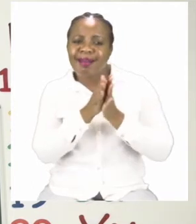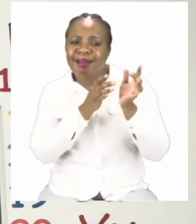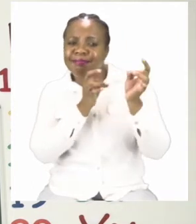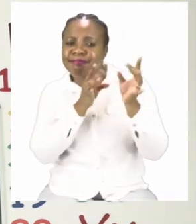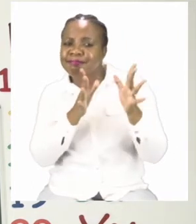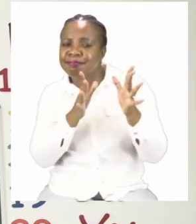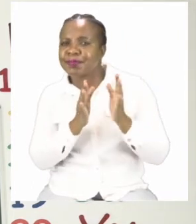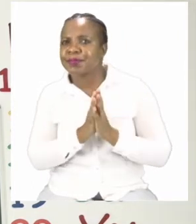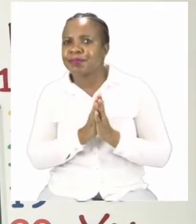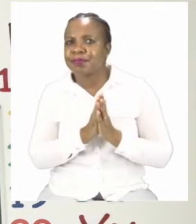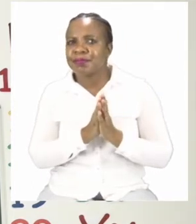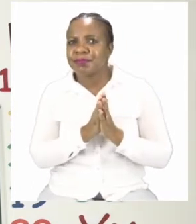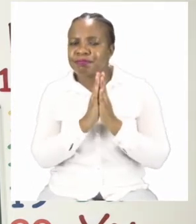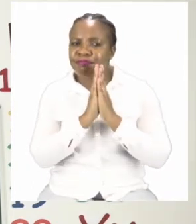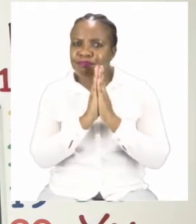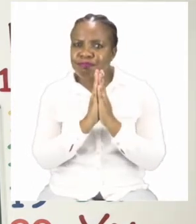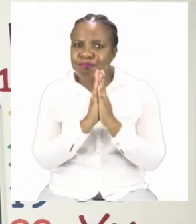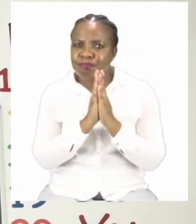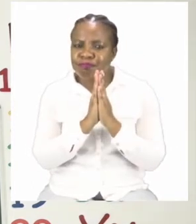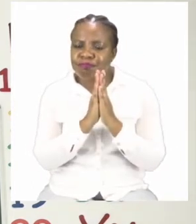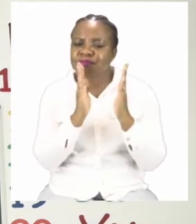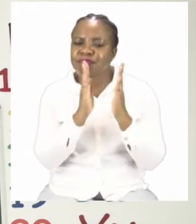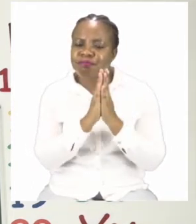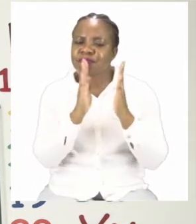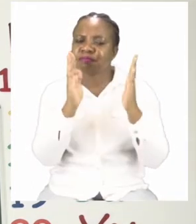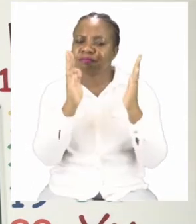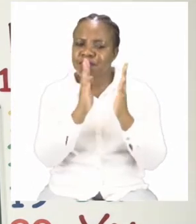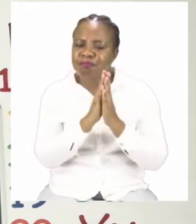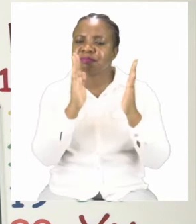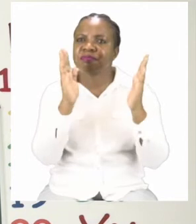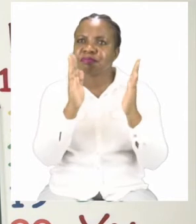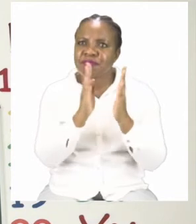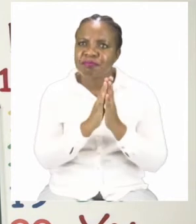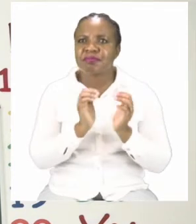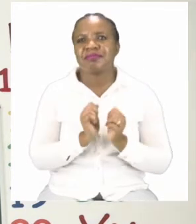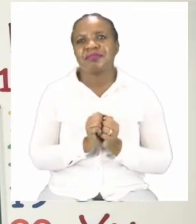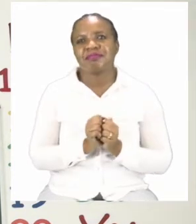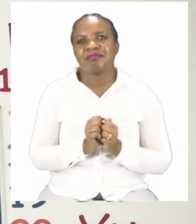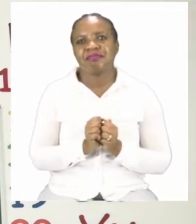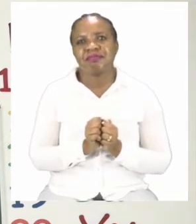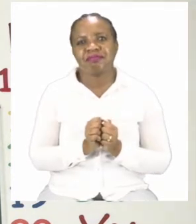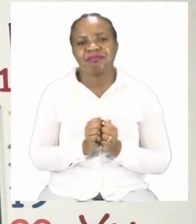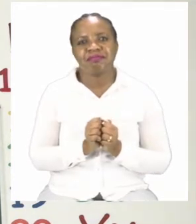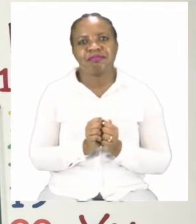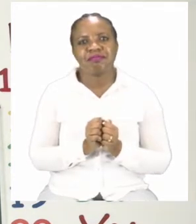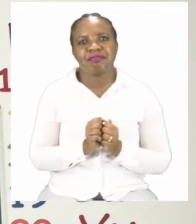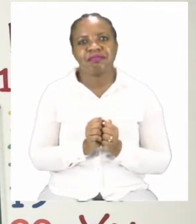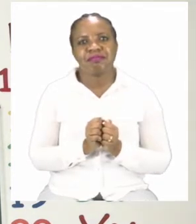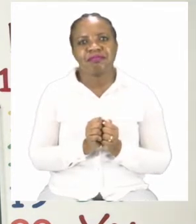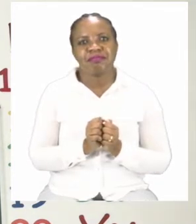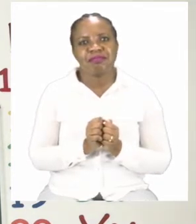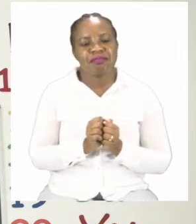their hands together and clap, clap, clap. After that, we are told that